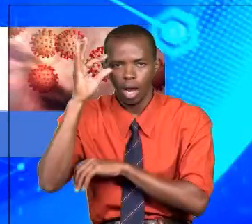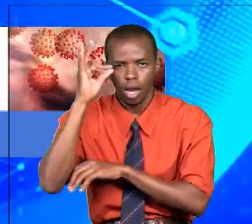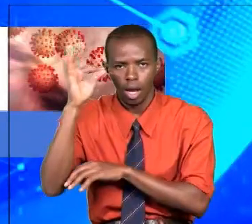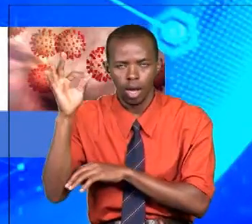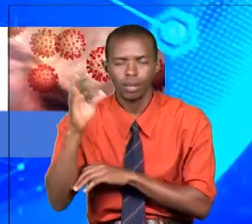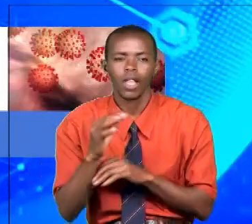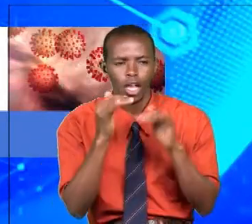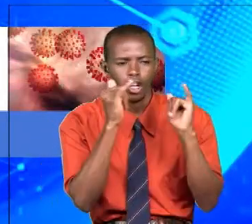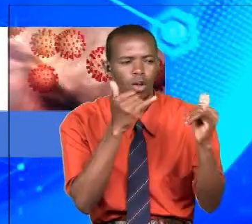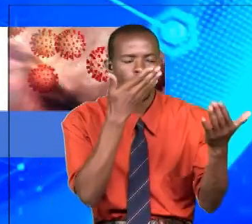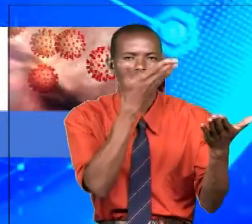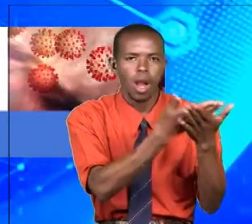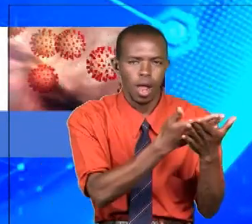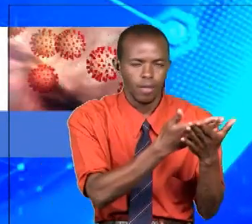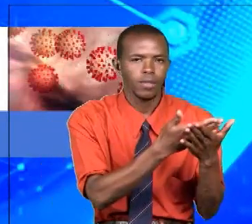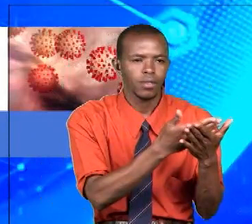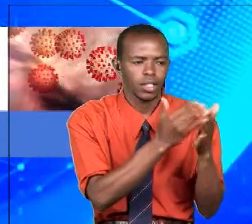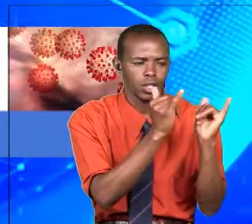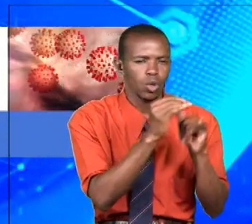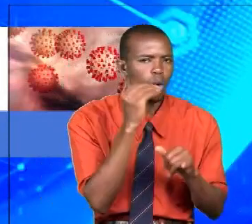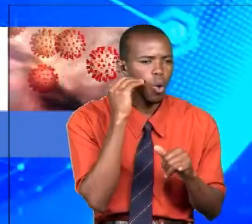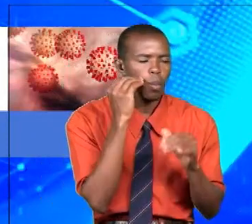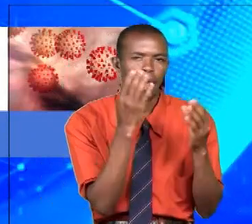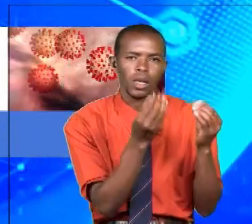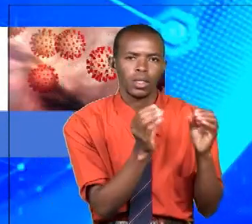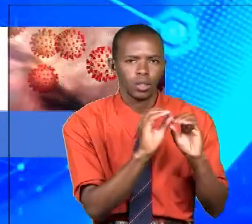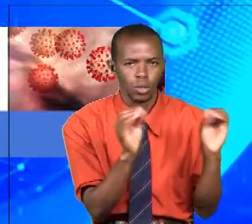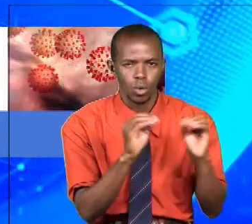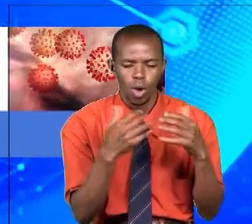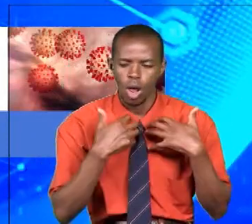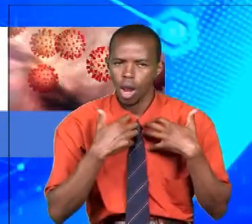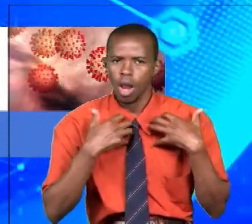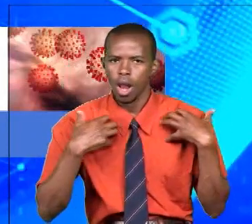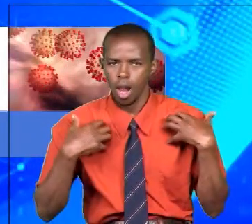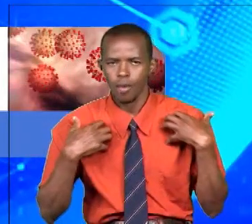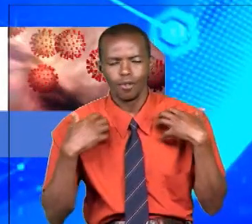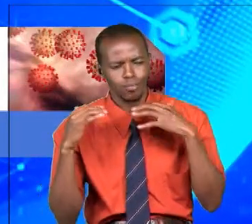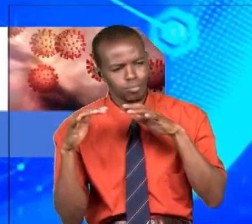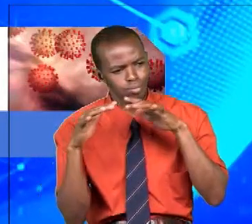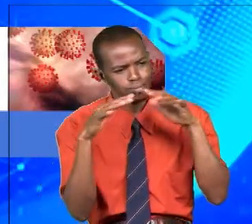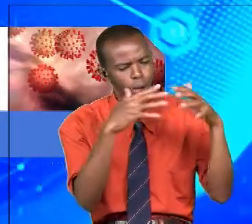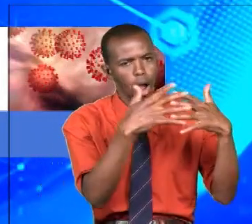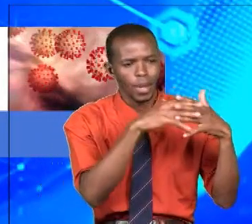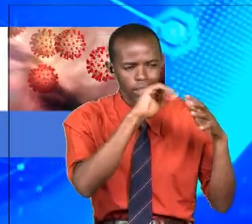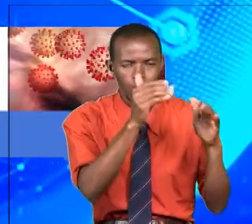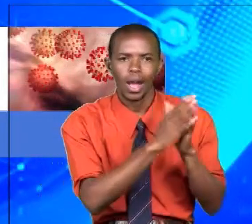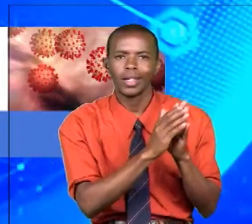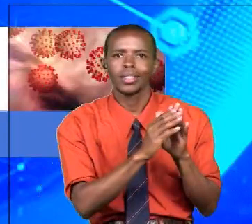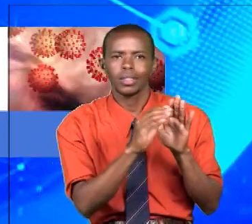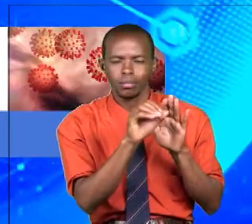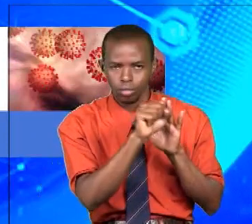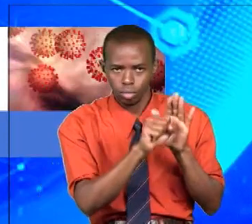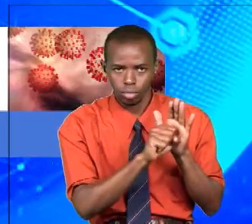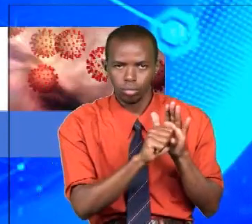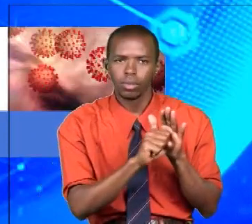new arrivals into their new home has not been easy. As more refugees continue to stream into the American towns and cities, organizations